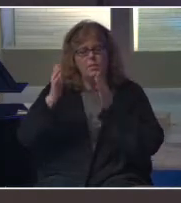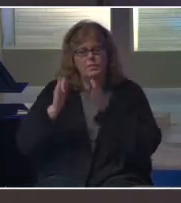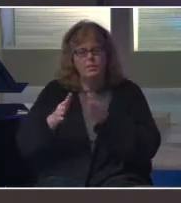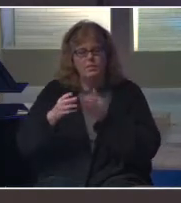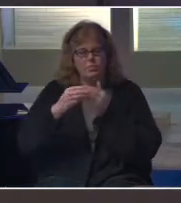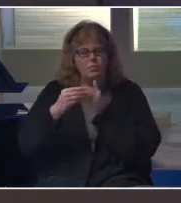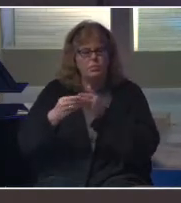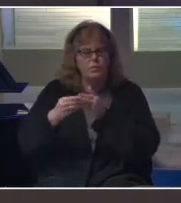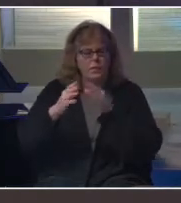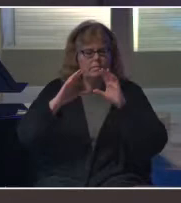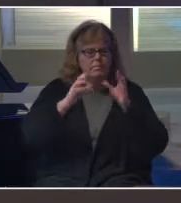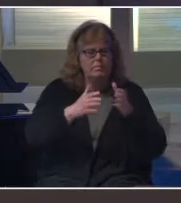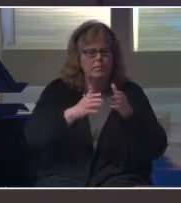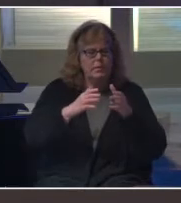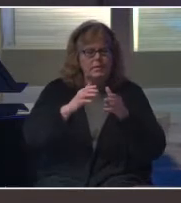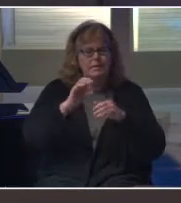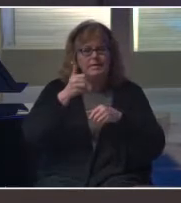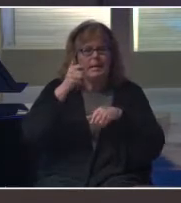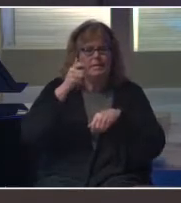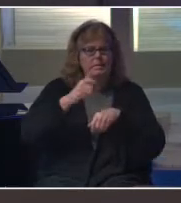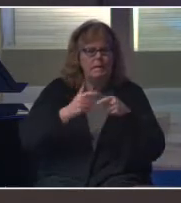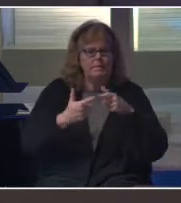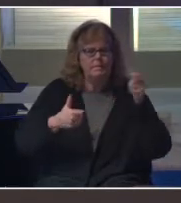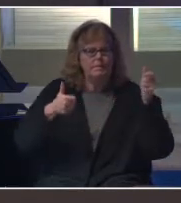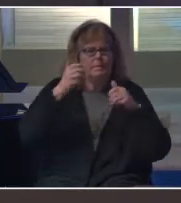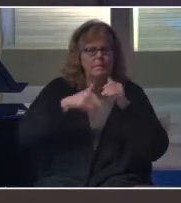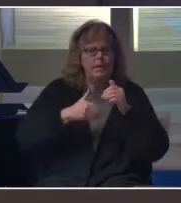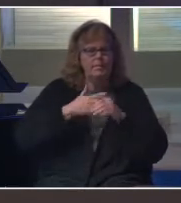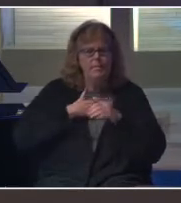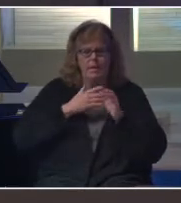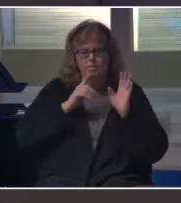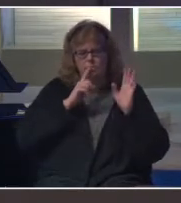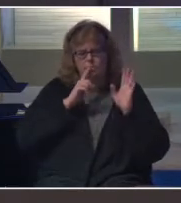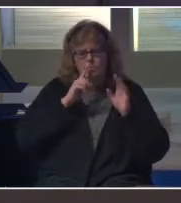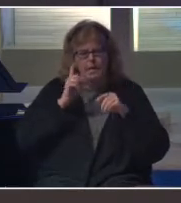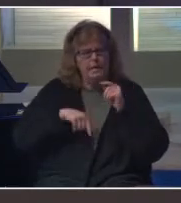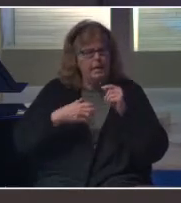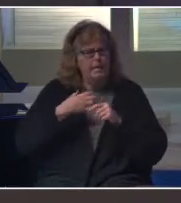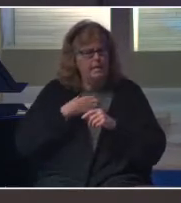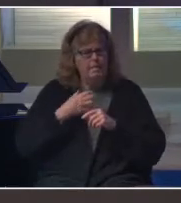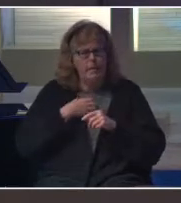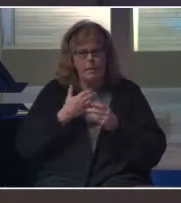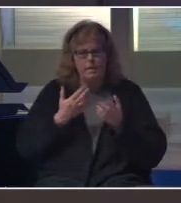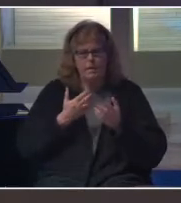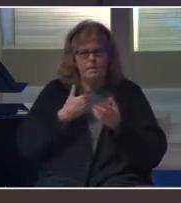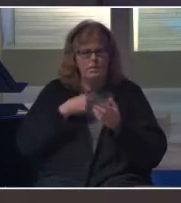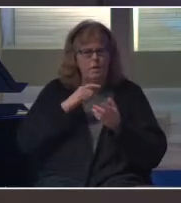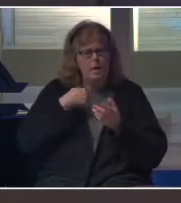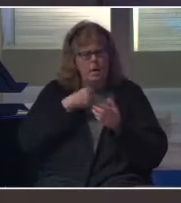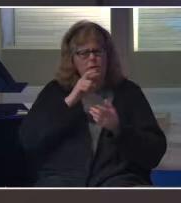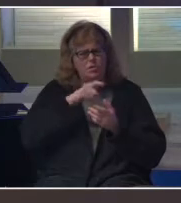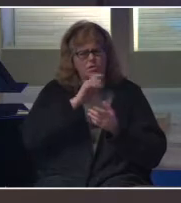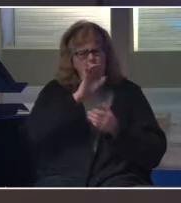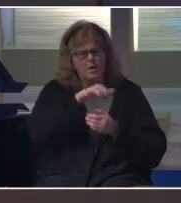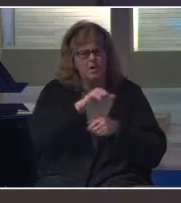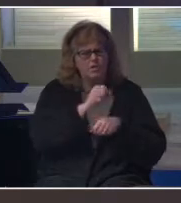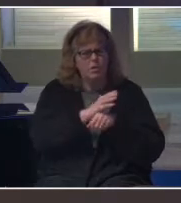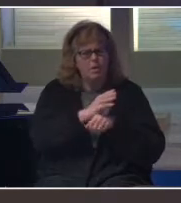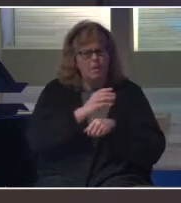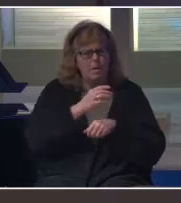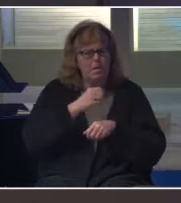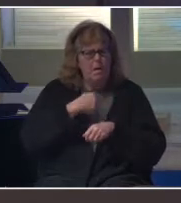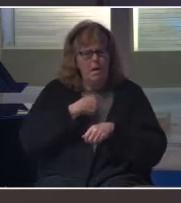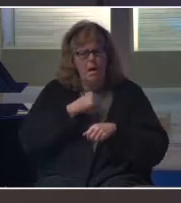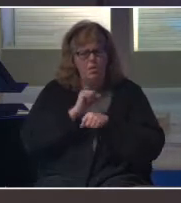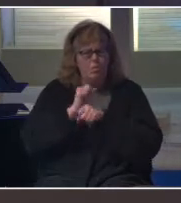lead a congregation 10 times larger than mine. But I can't complain. that I should have that position because I work